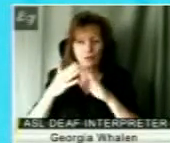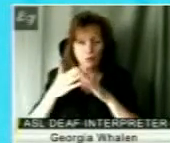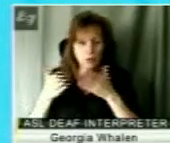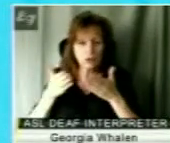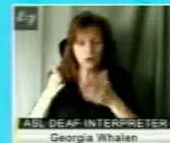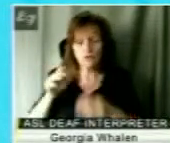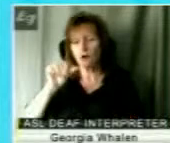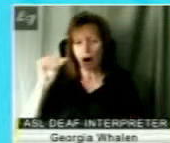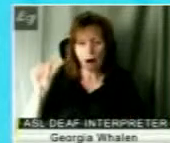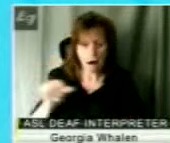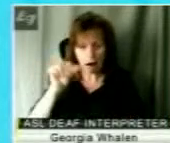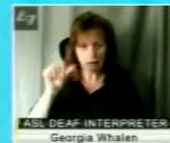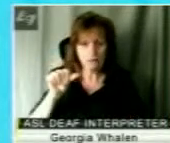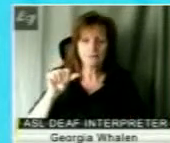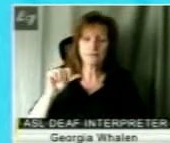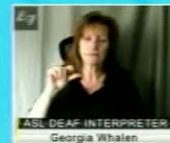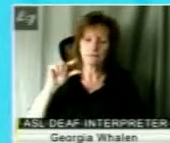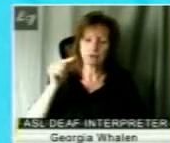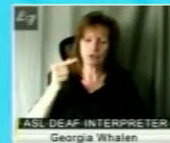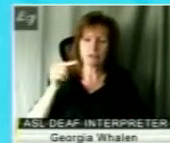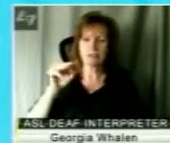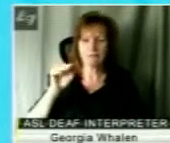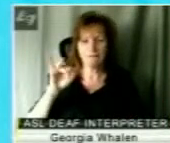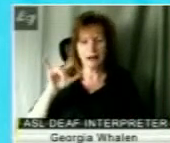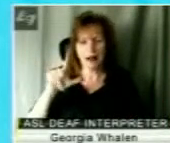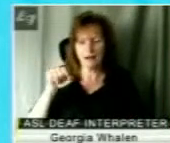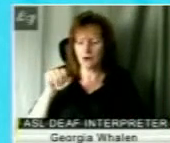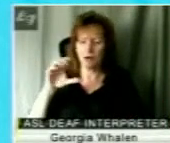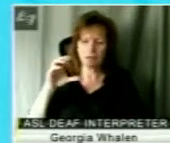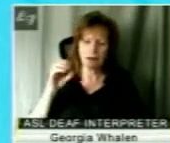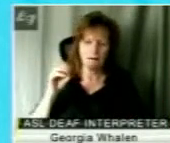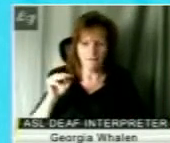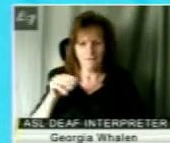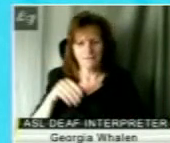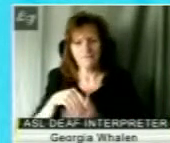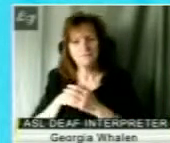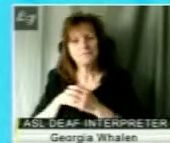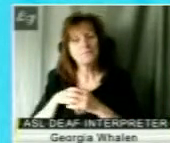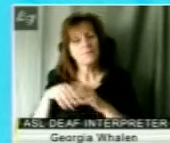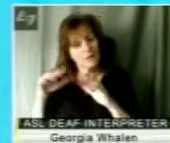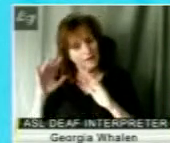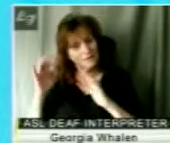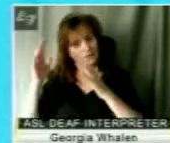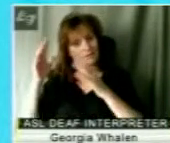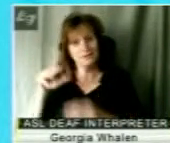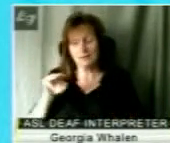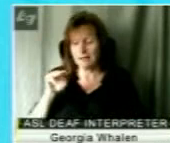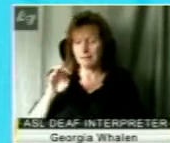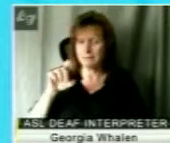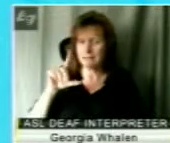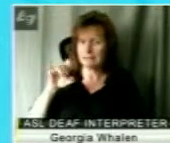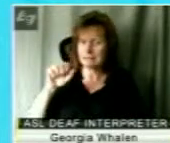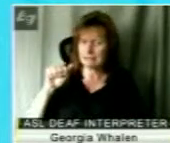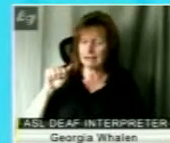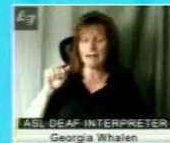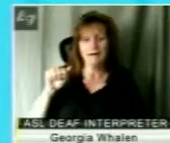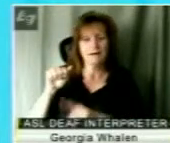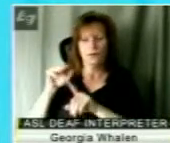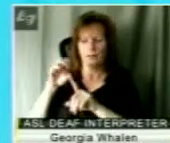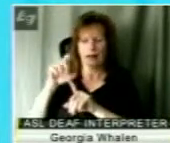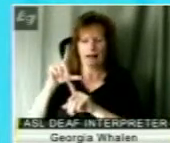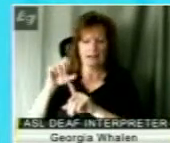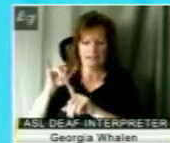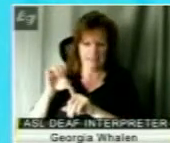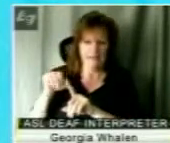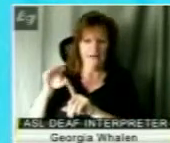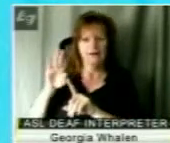ancastercommunityservices@gmail.com. And congratulations to Melanie Barlow and her team at the Ancaster Community Services for that good work. I'm sure there's many